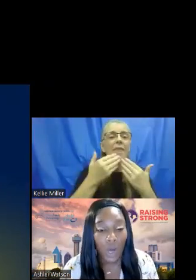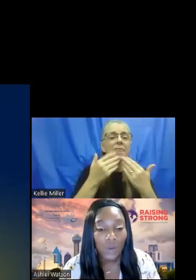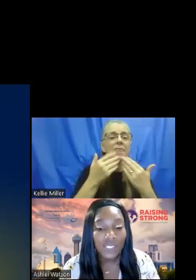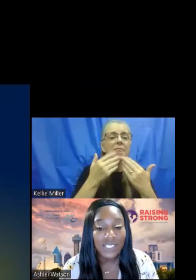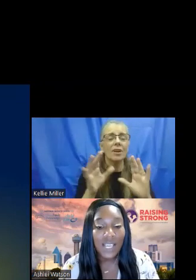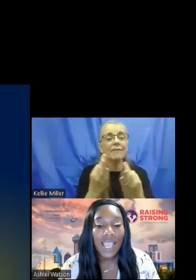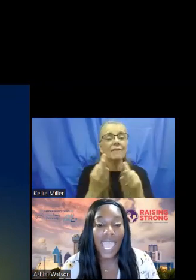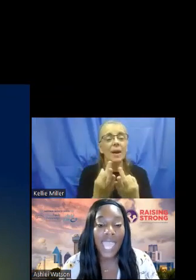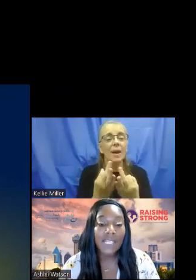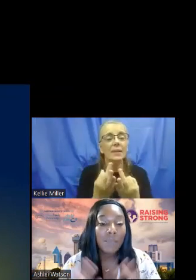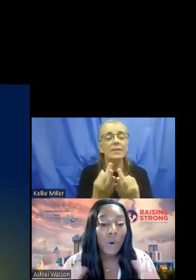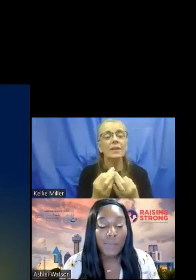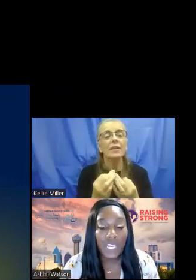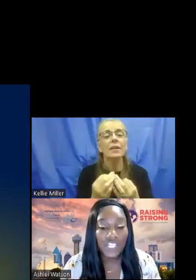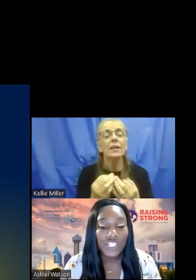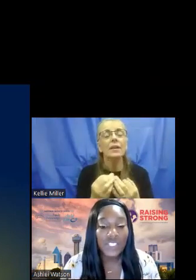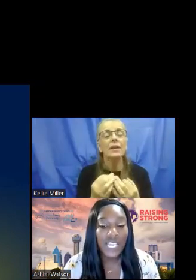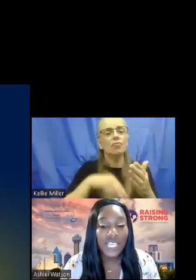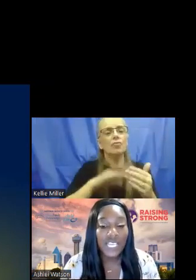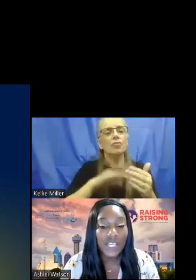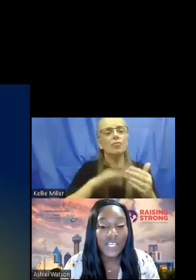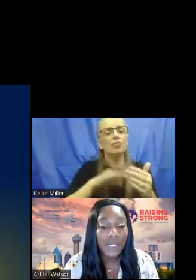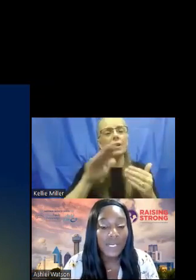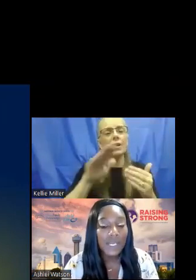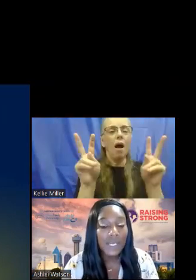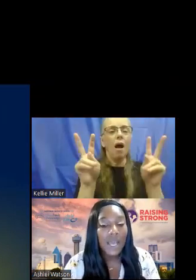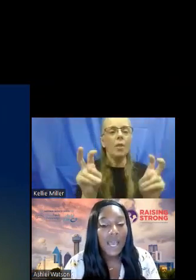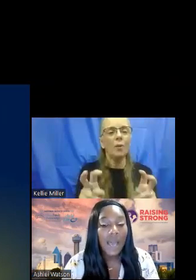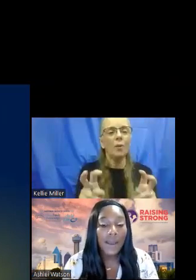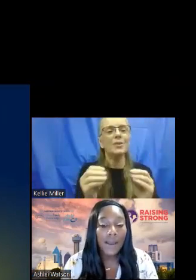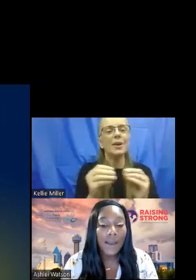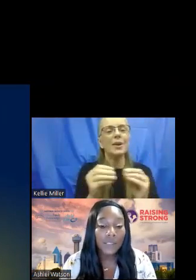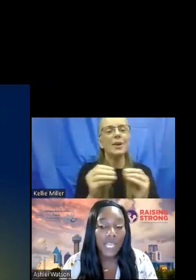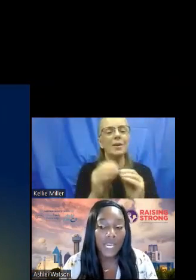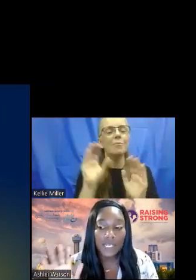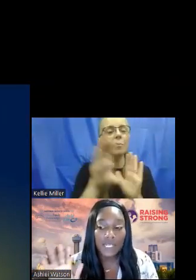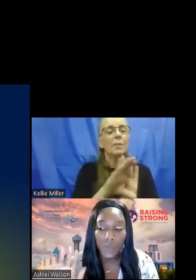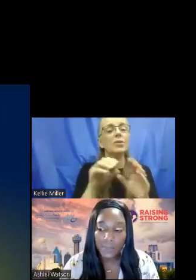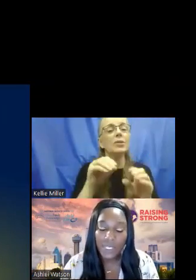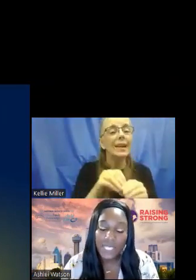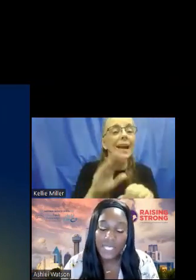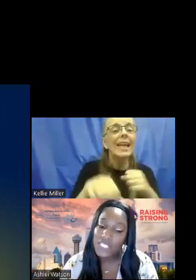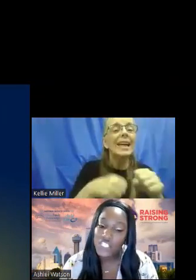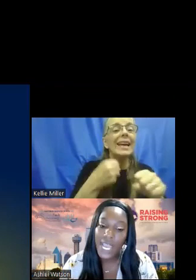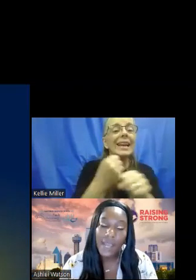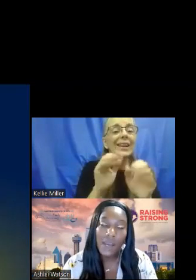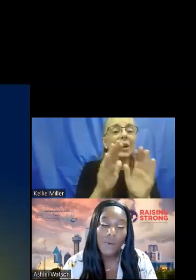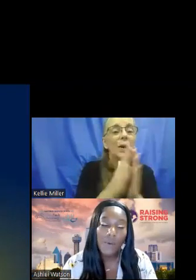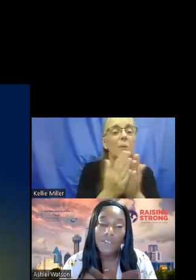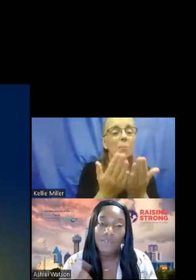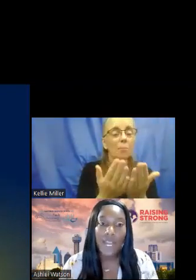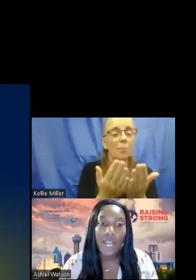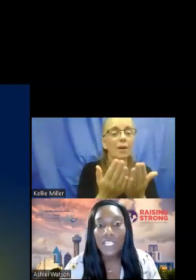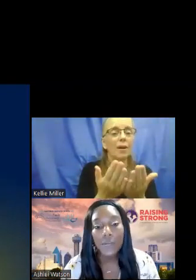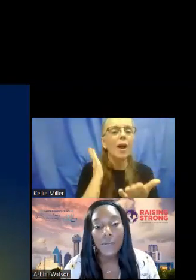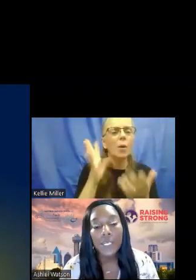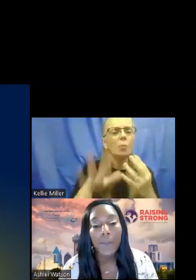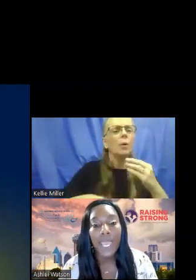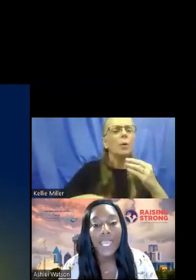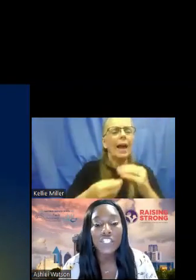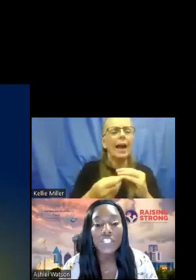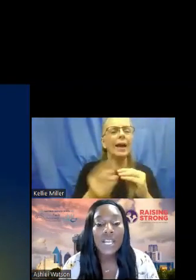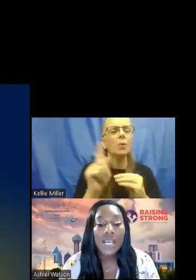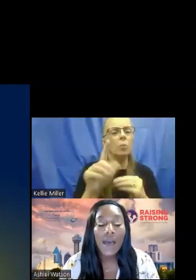full quotes and more pictures in the yearbook. There, we can put that in the chat on where you can find the